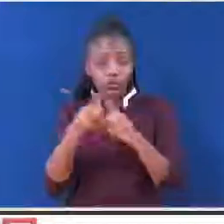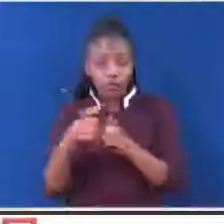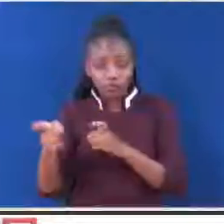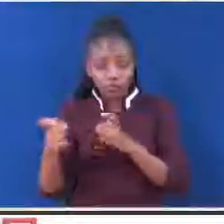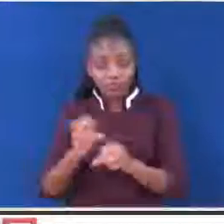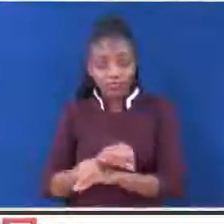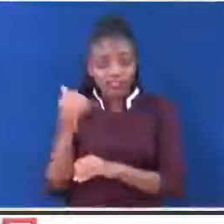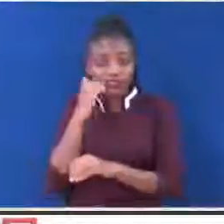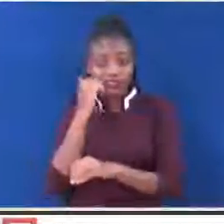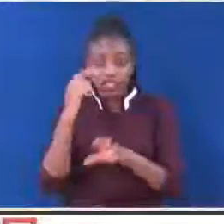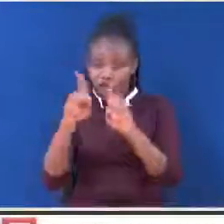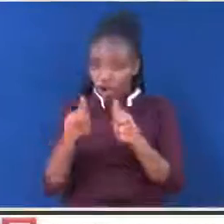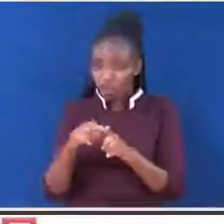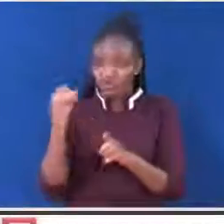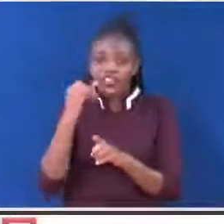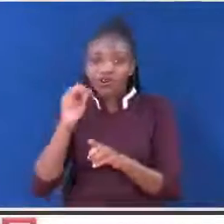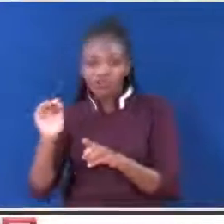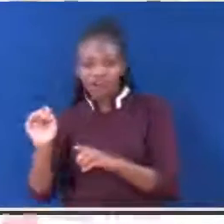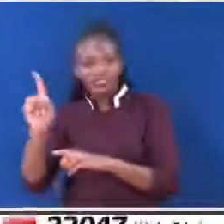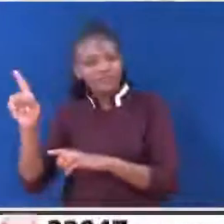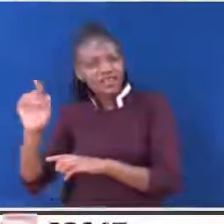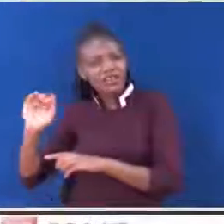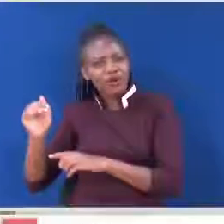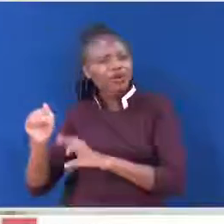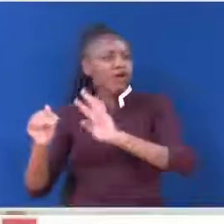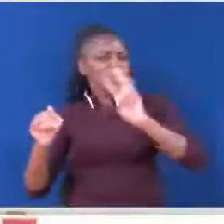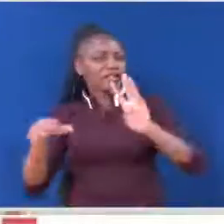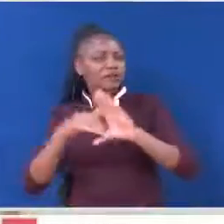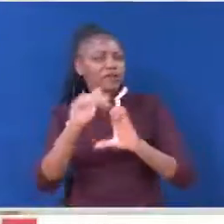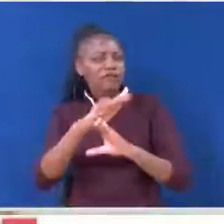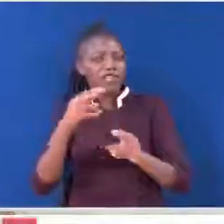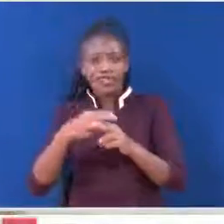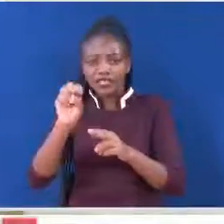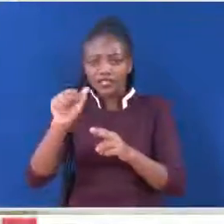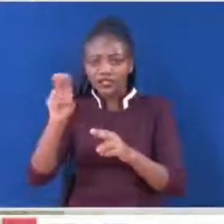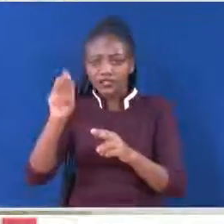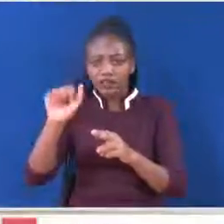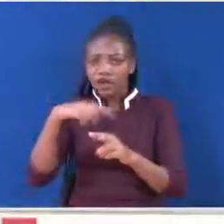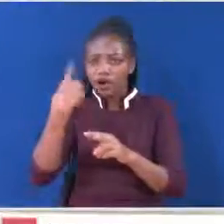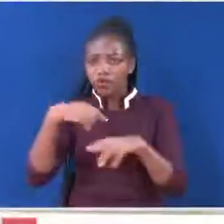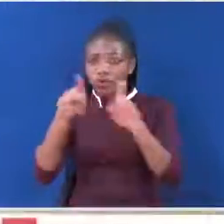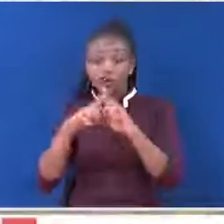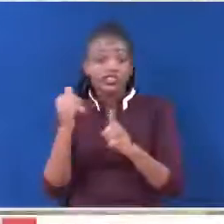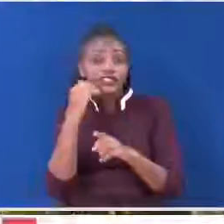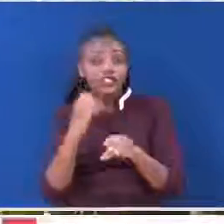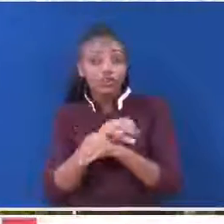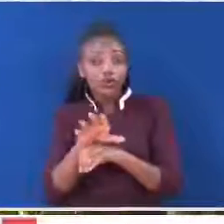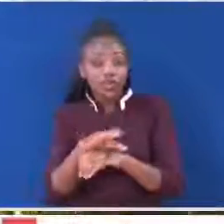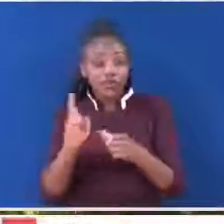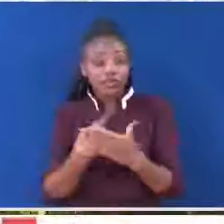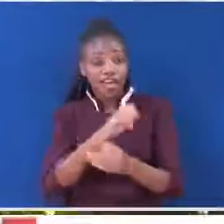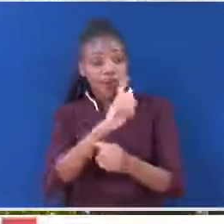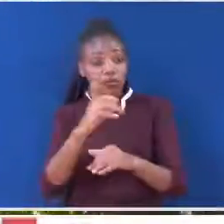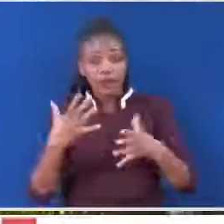virus. Still in Nakuru, Nakuru Town West Member of Parliament Samuel Arama, who is also a survivor of COVID-19, has warned